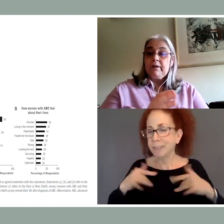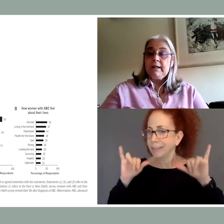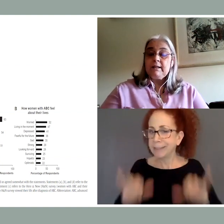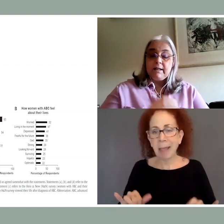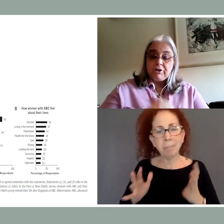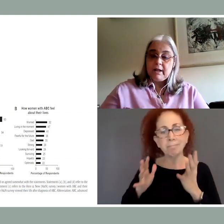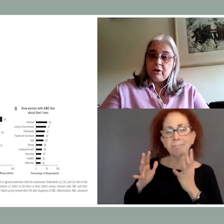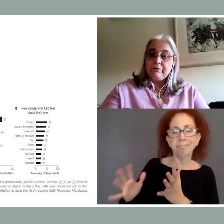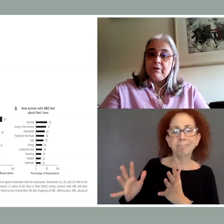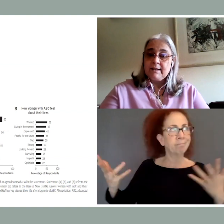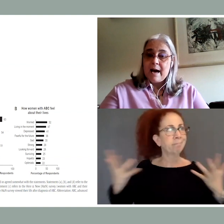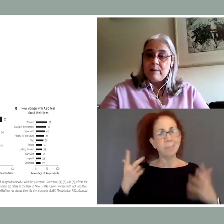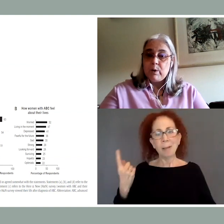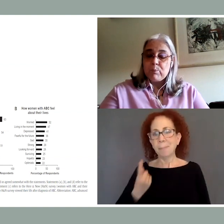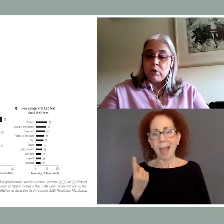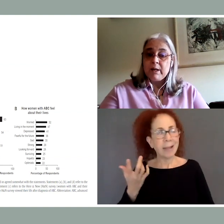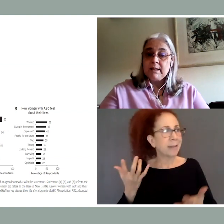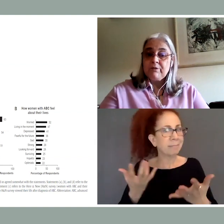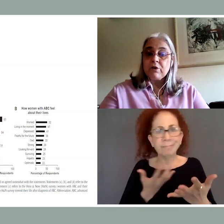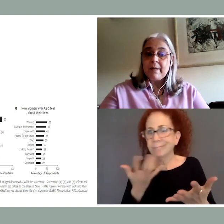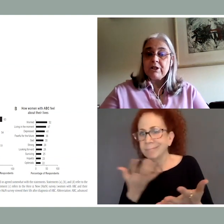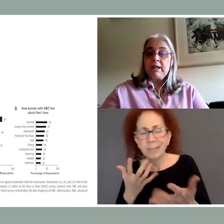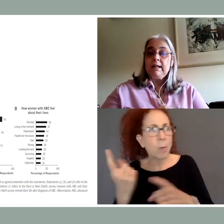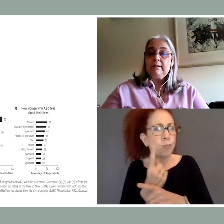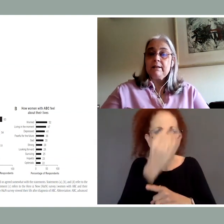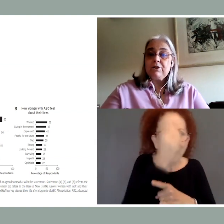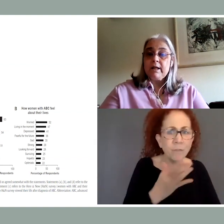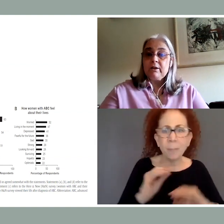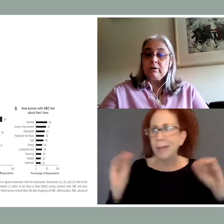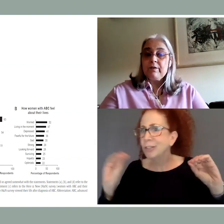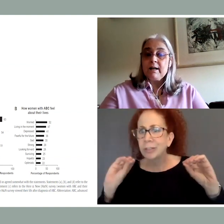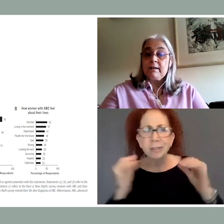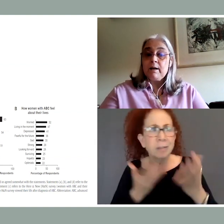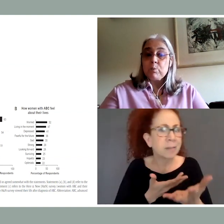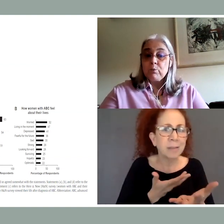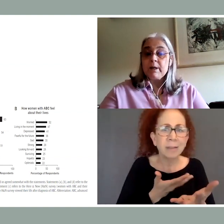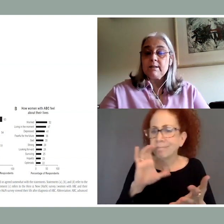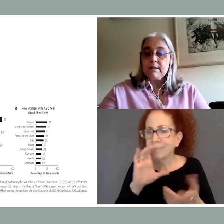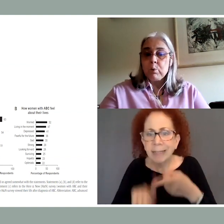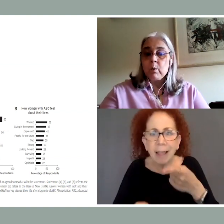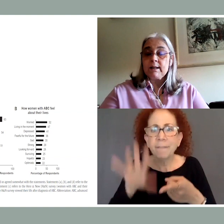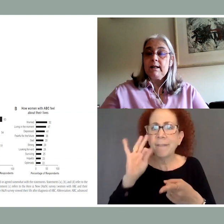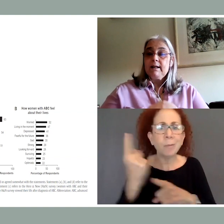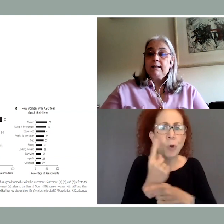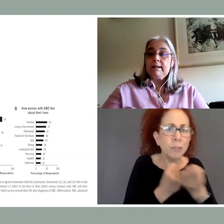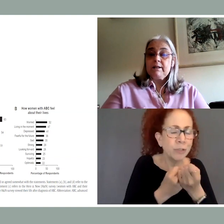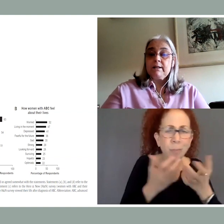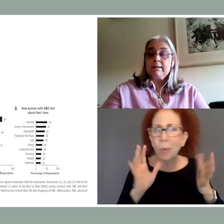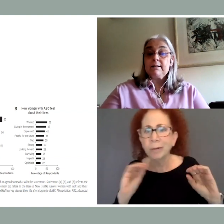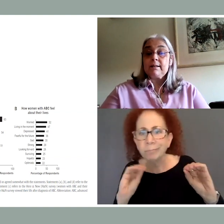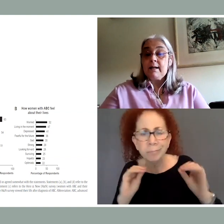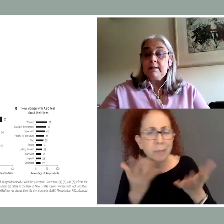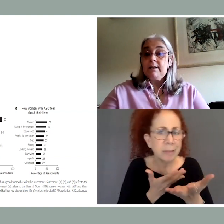The feeling that you cannot find appropriate information, that you cannot find appropriate support,